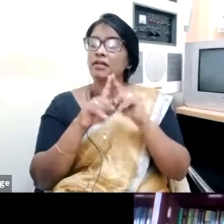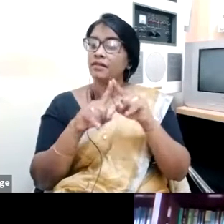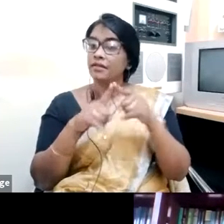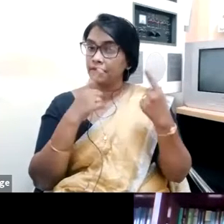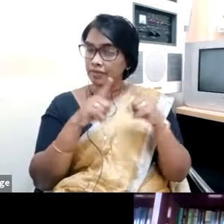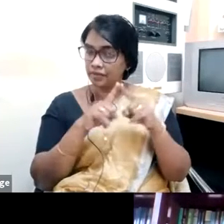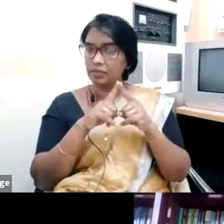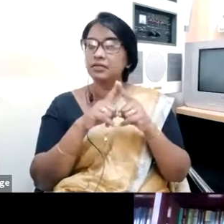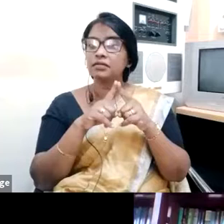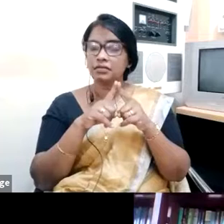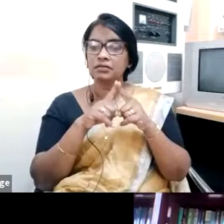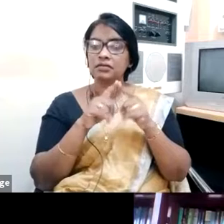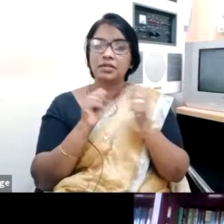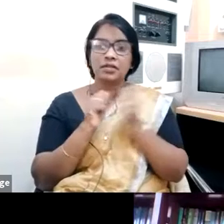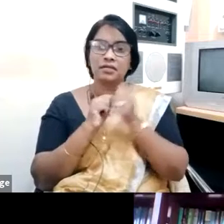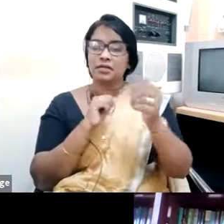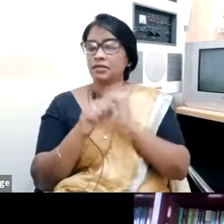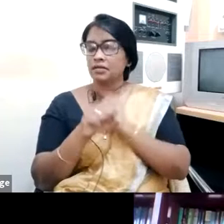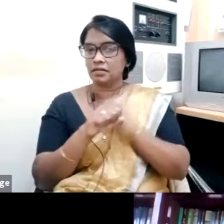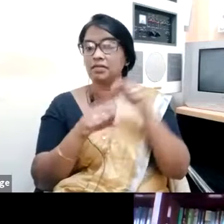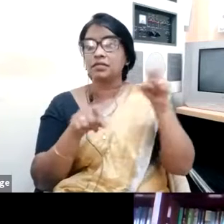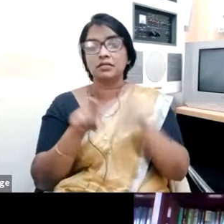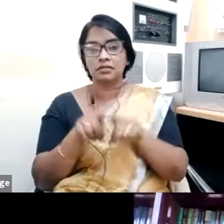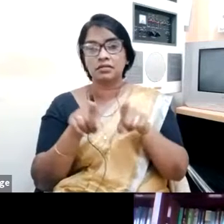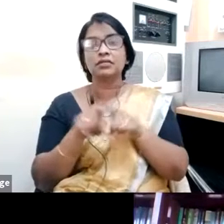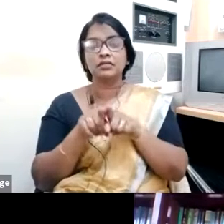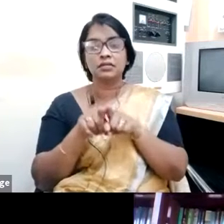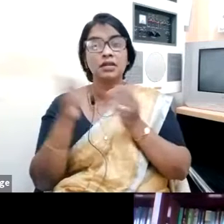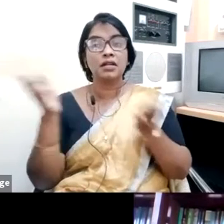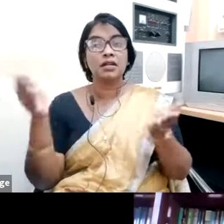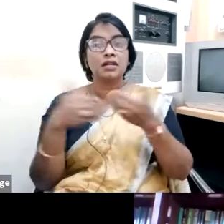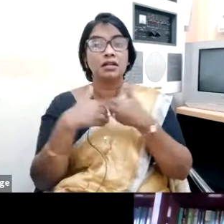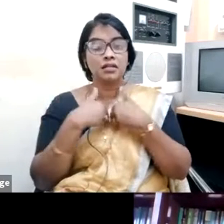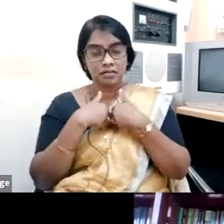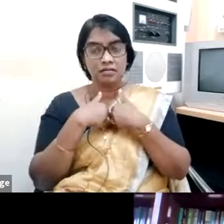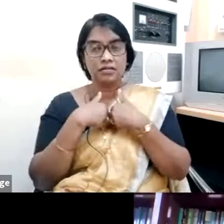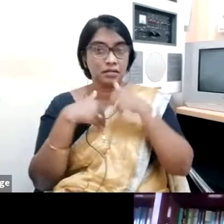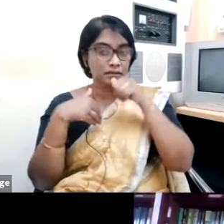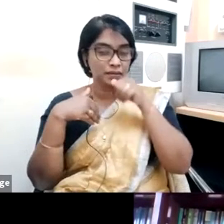own firewood or the requirement of